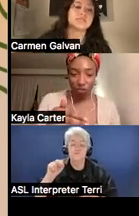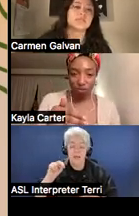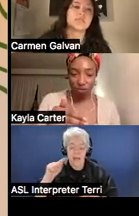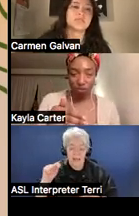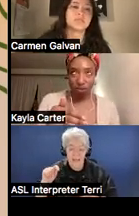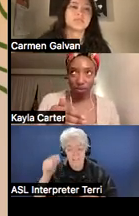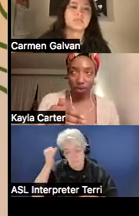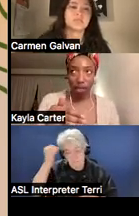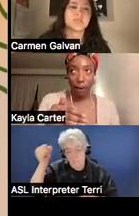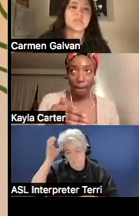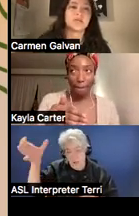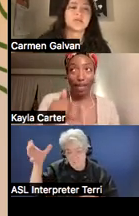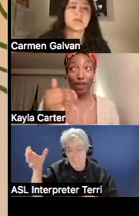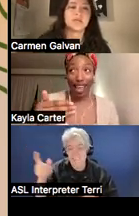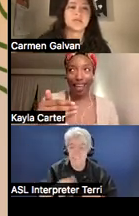essentially